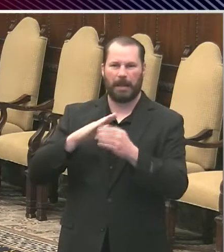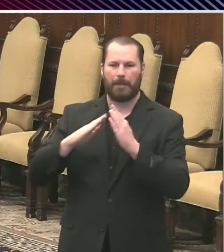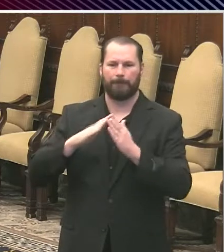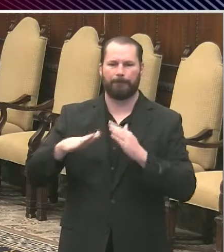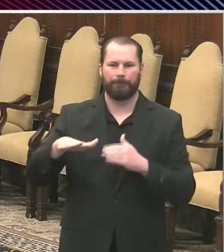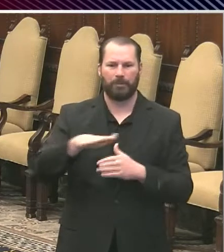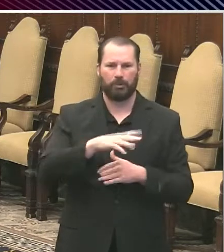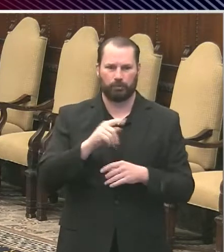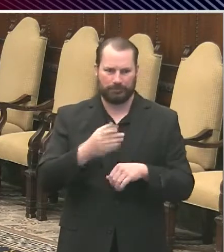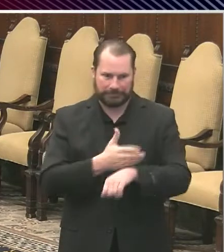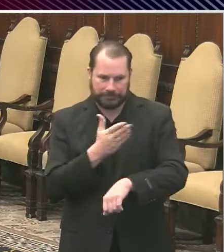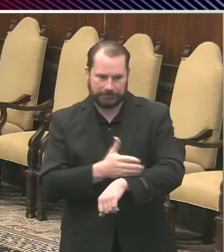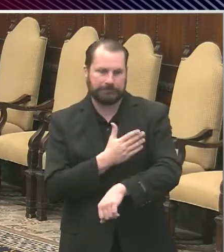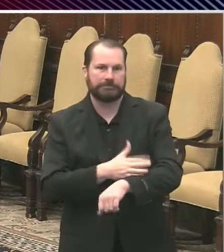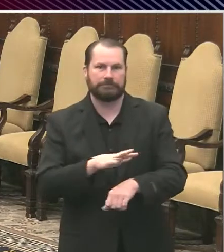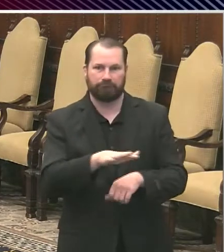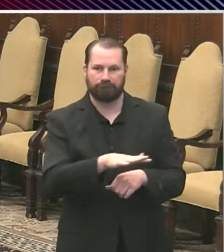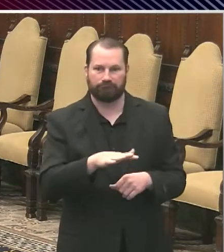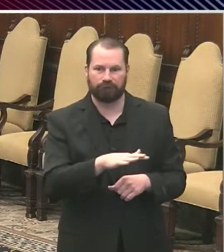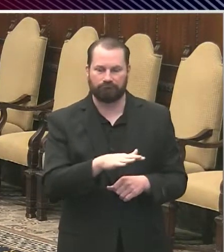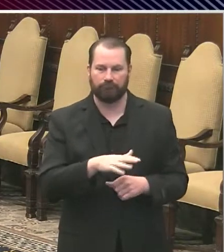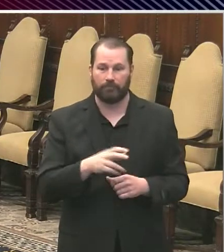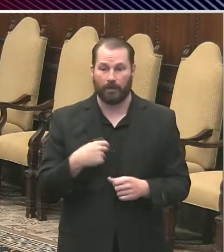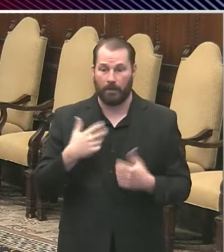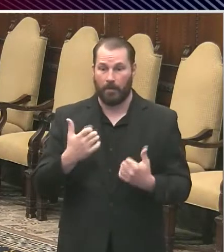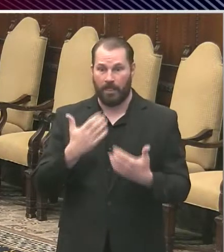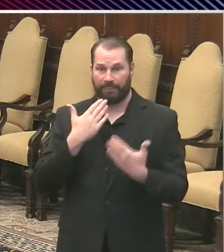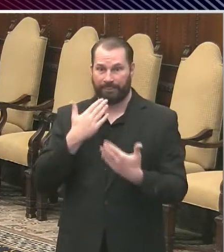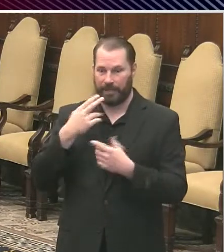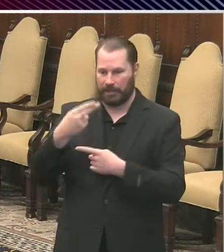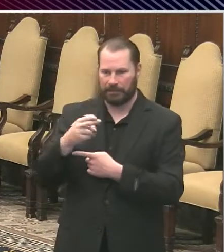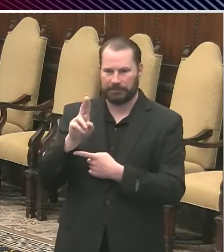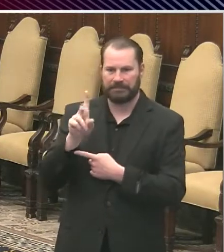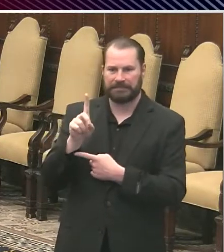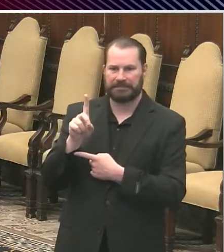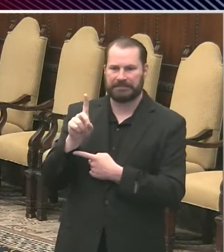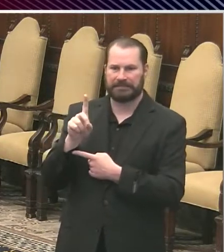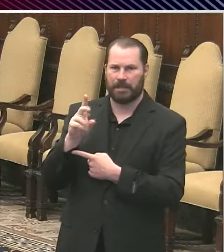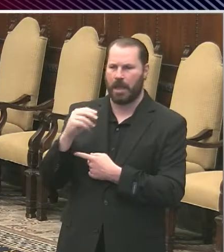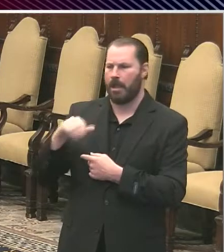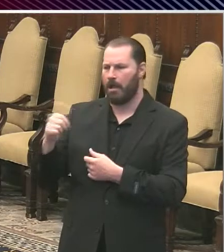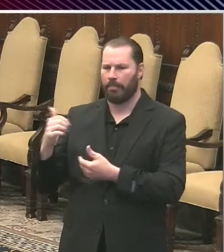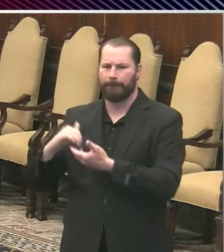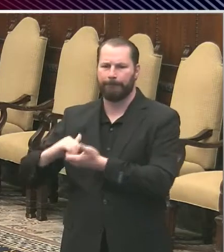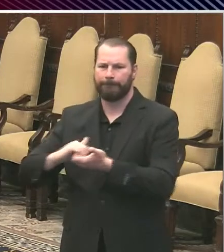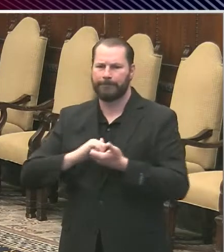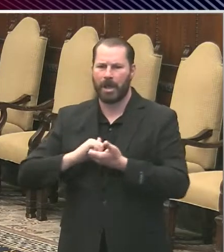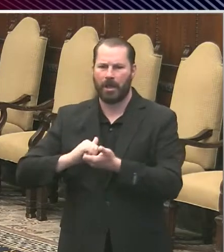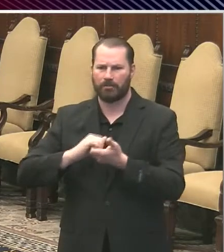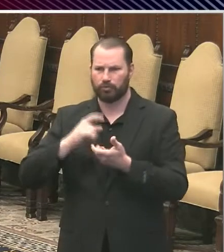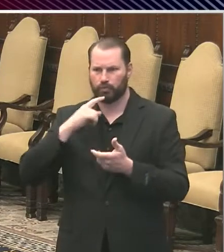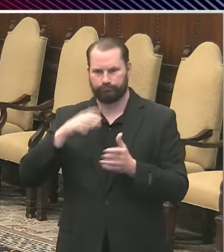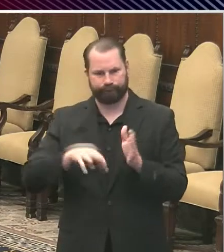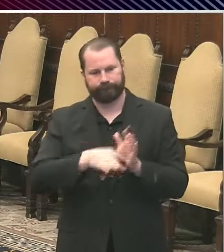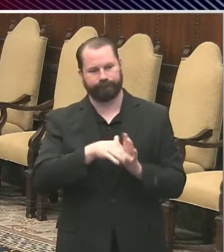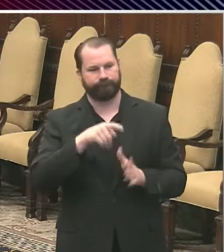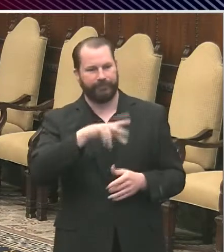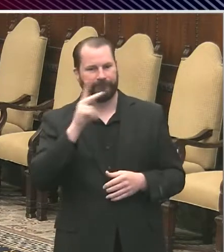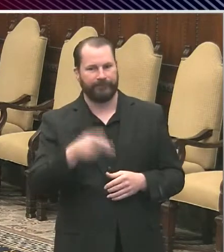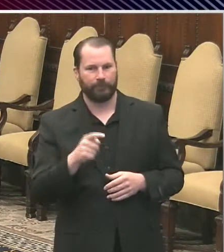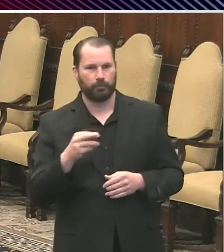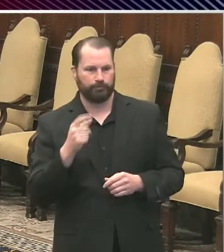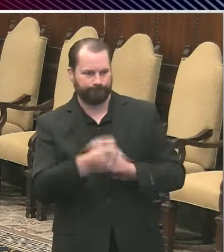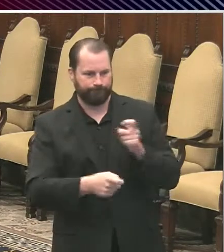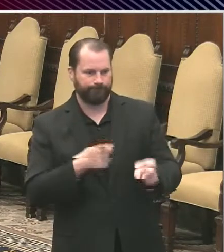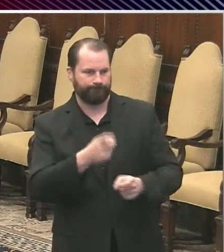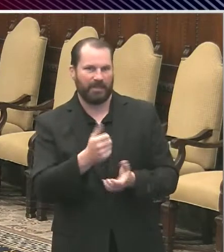Charswood-Blumberg neighborhood. We want to thank HUD and all of our partners for choosing Philadelphia and investing in Charswood. In light of the pandemic and the